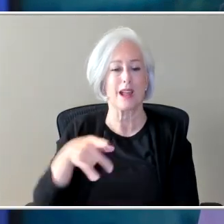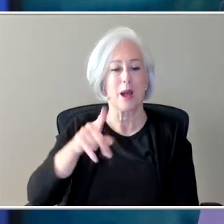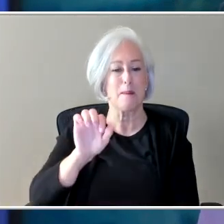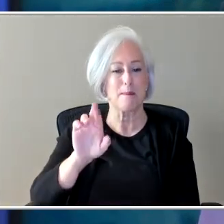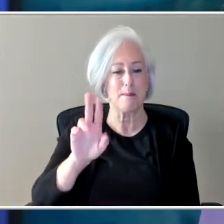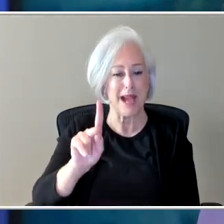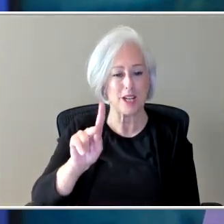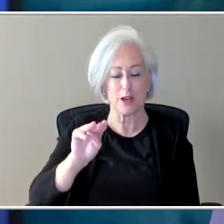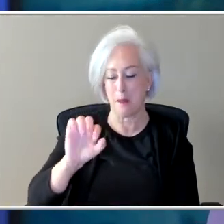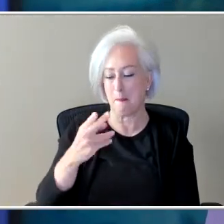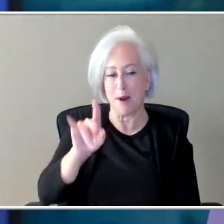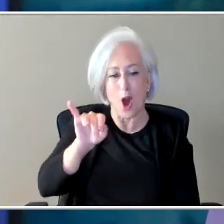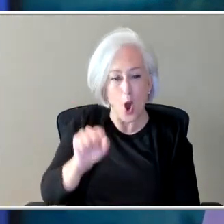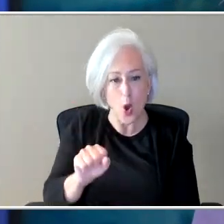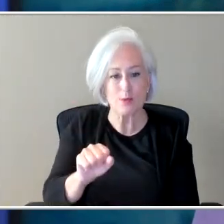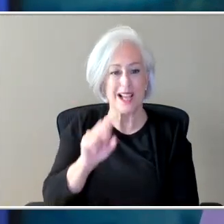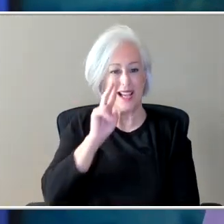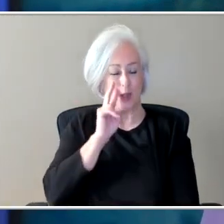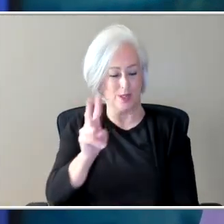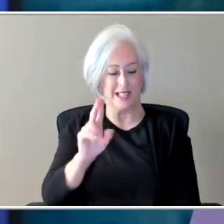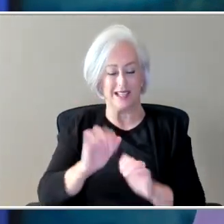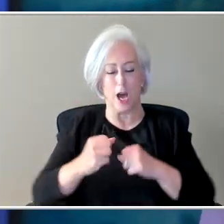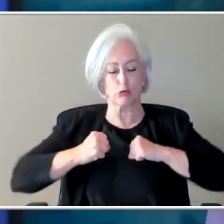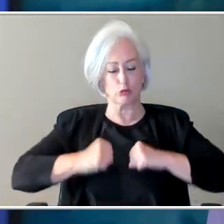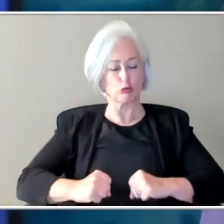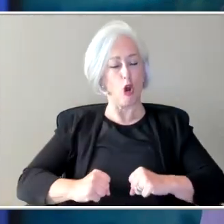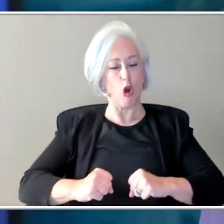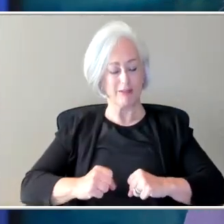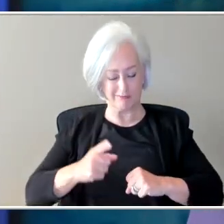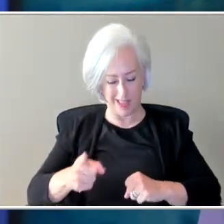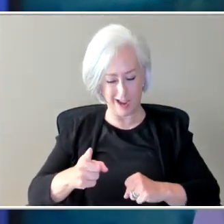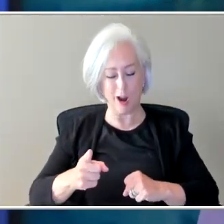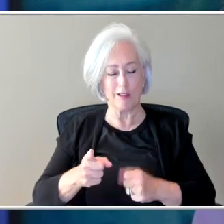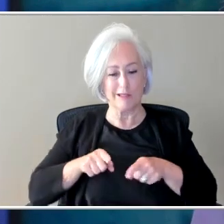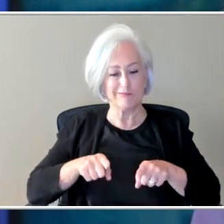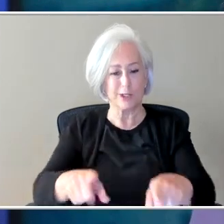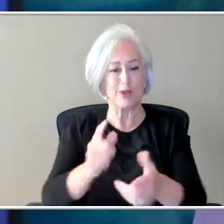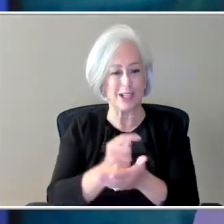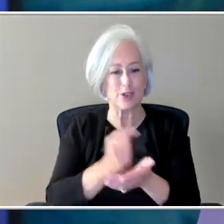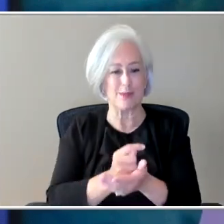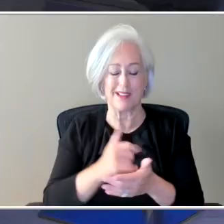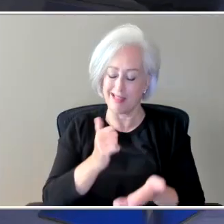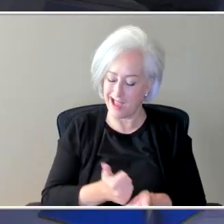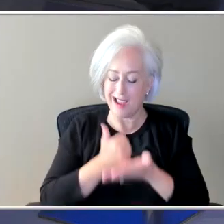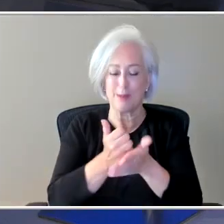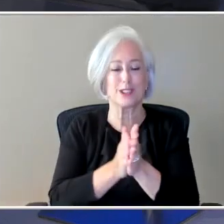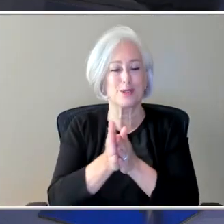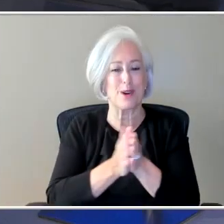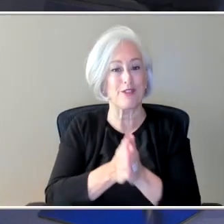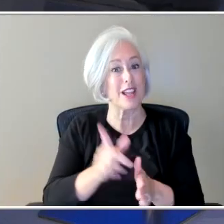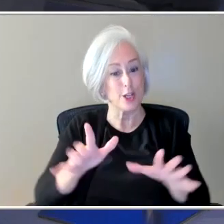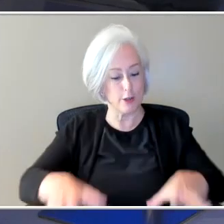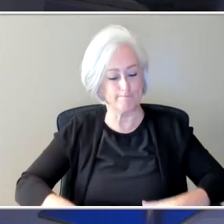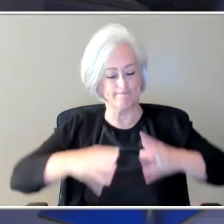to. And I think for them to see how strong they are and compare it to how strong they are during treatment is a huge motivator for kids. You take on a lot as a